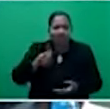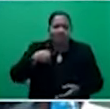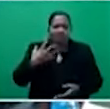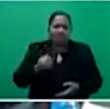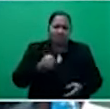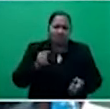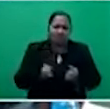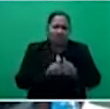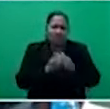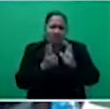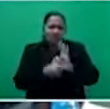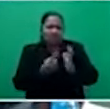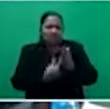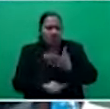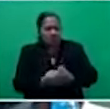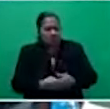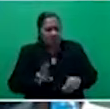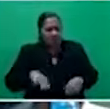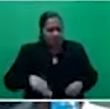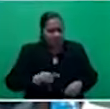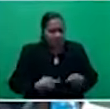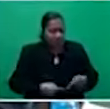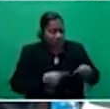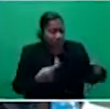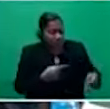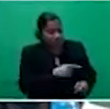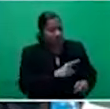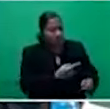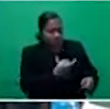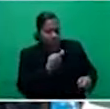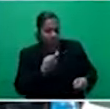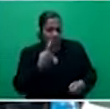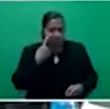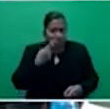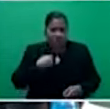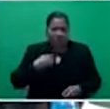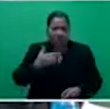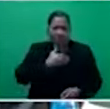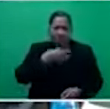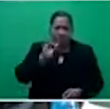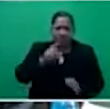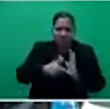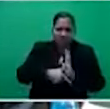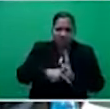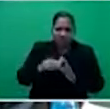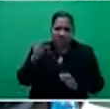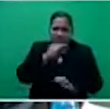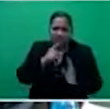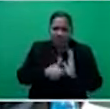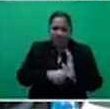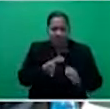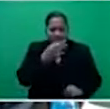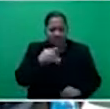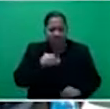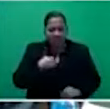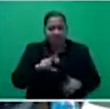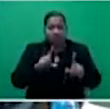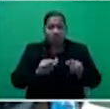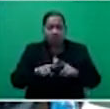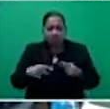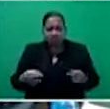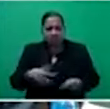occasions by members of the other side come to me and see me at lunchtime or morning tea time, asking me to do certain things for them or people who